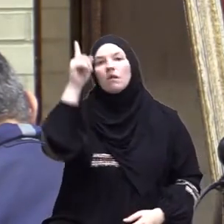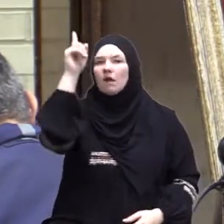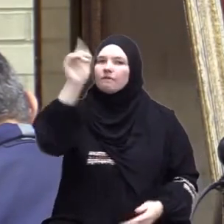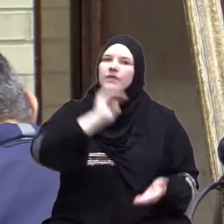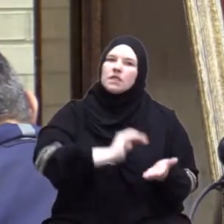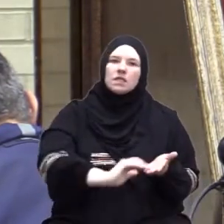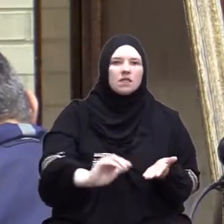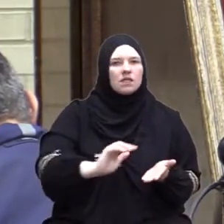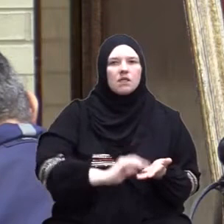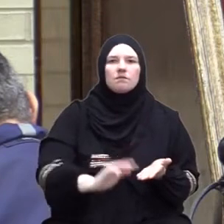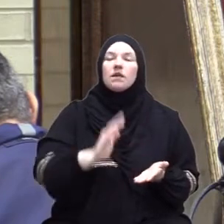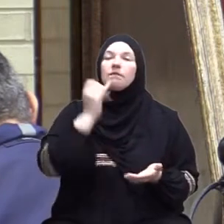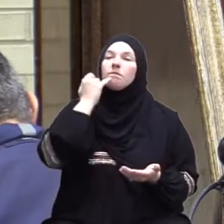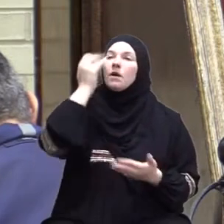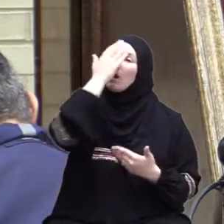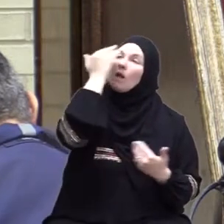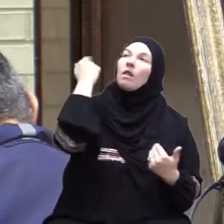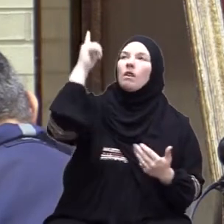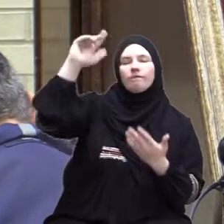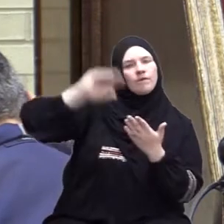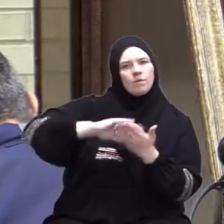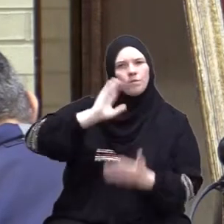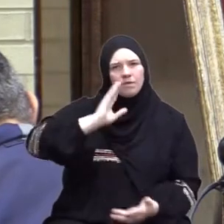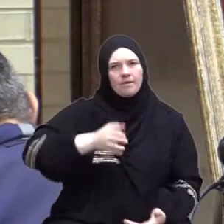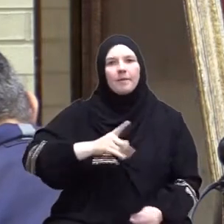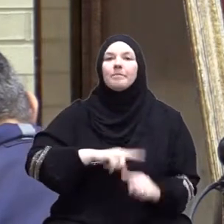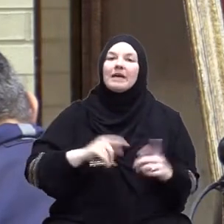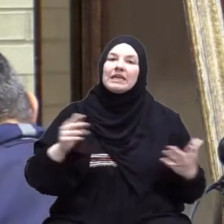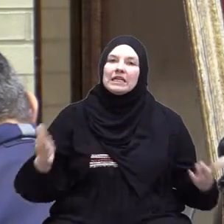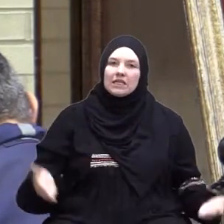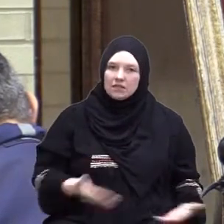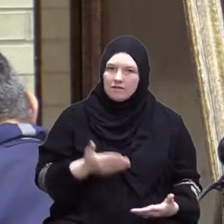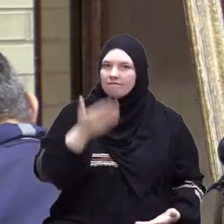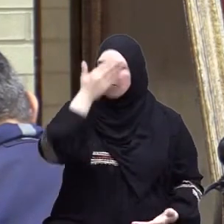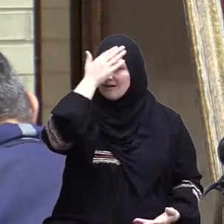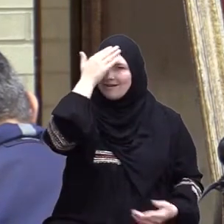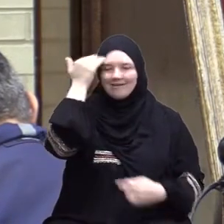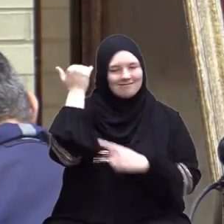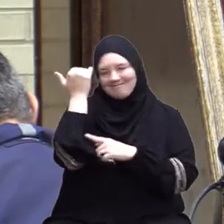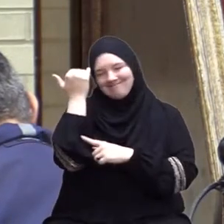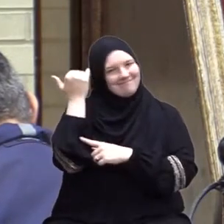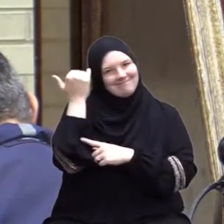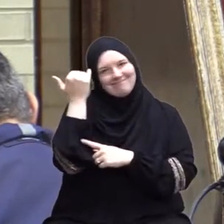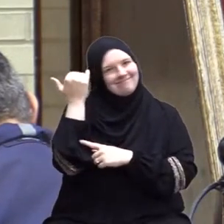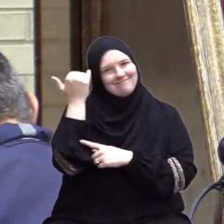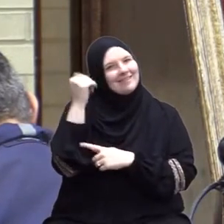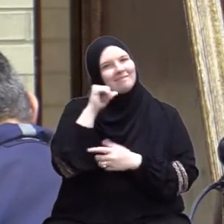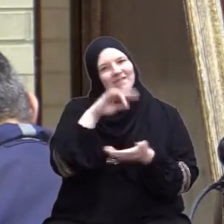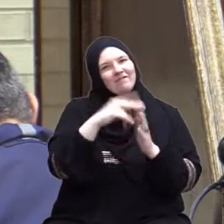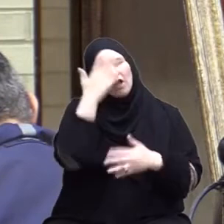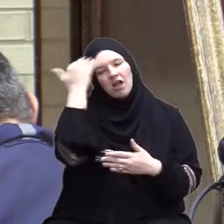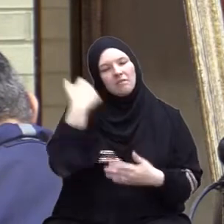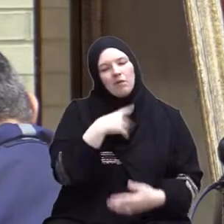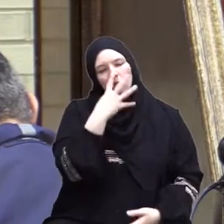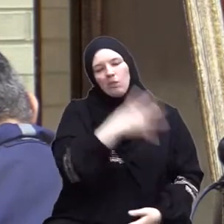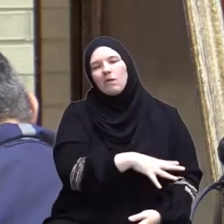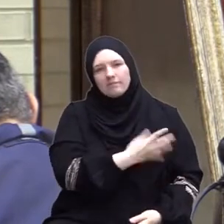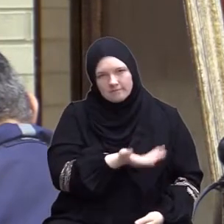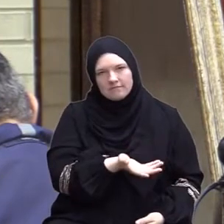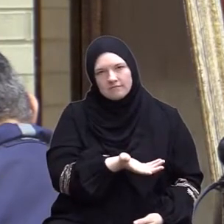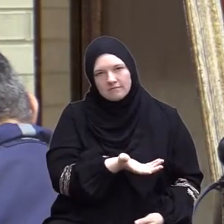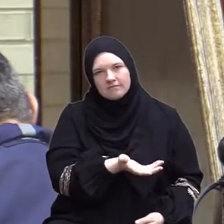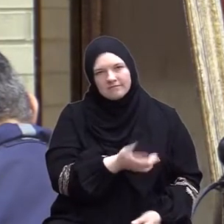forgives our forgetfulness. But here, forgot doesn't mean forgot. It means